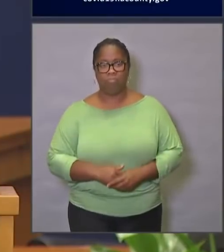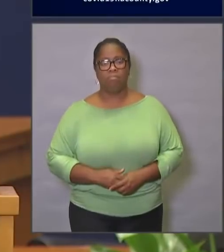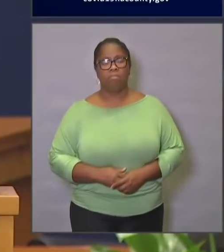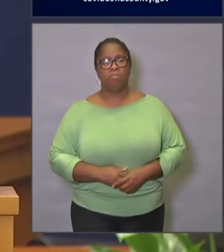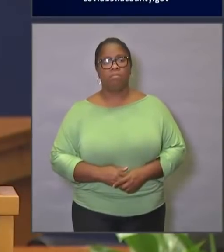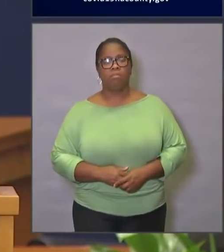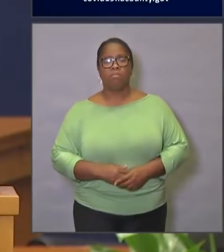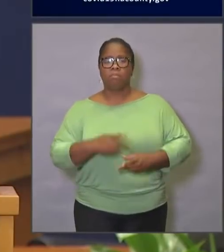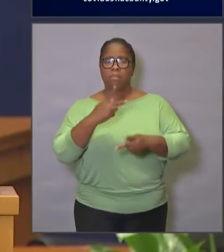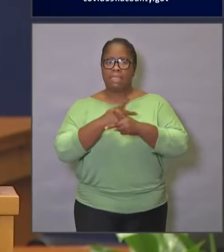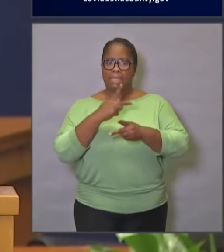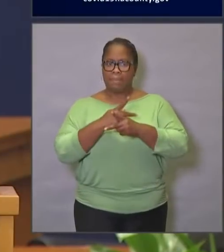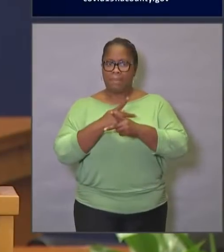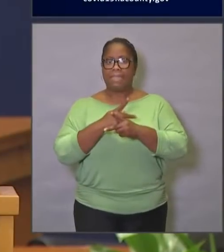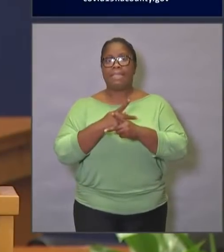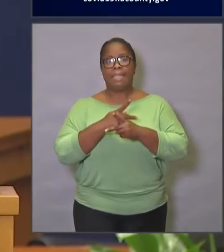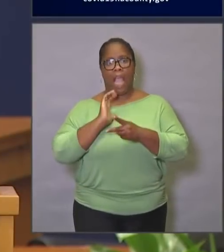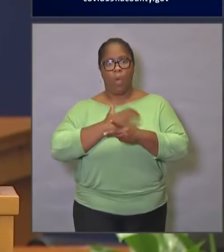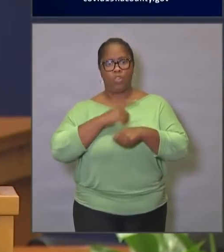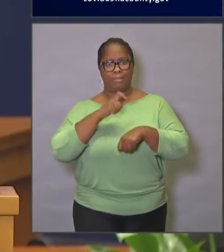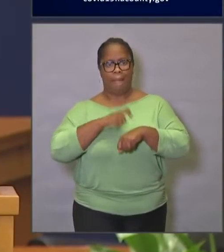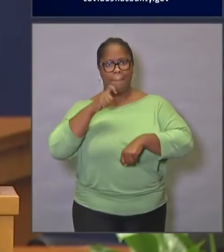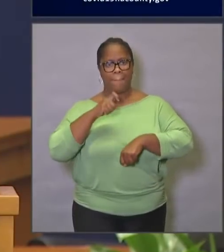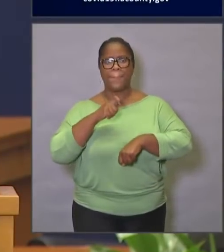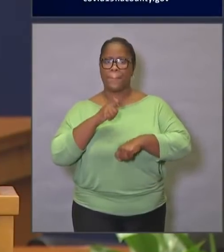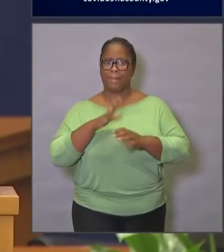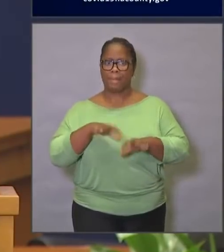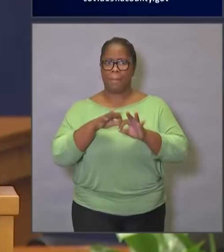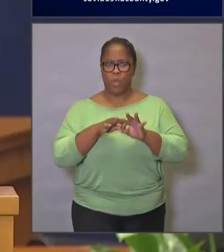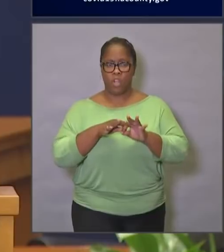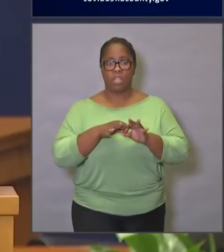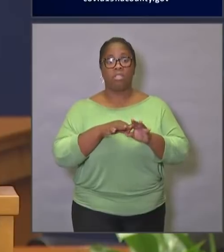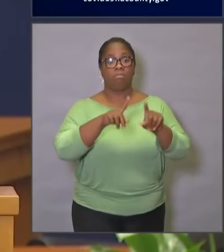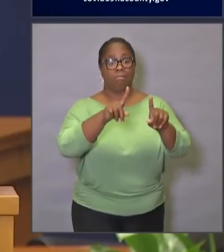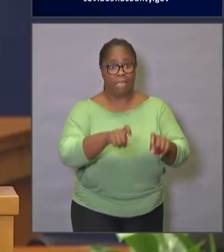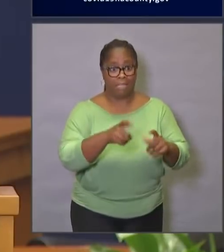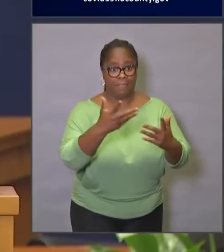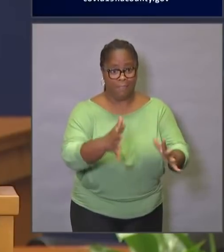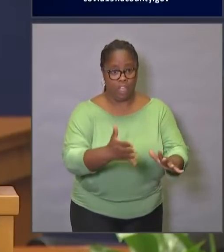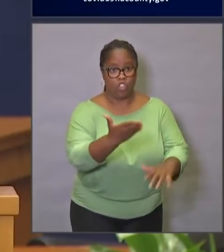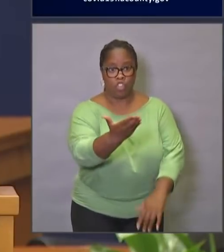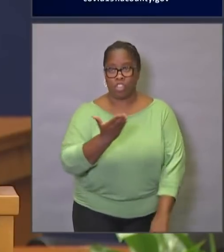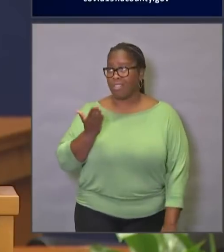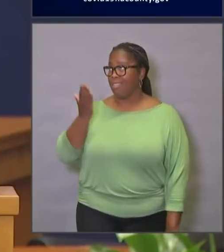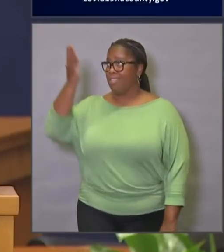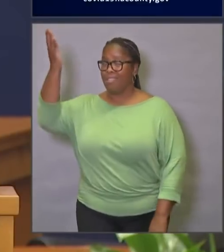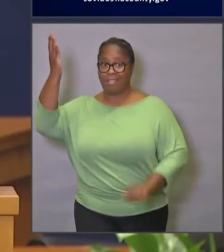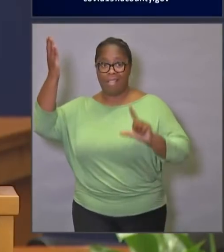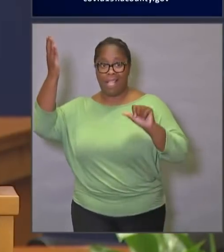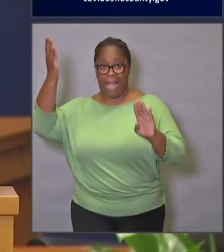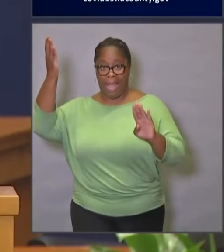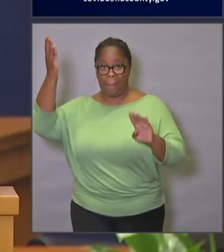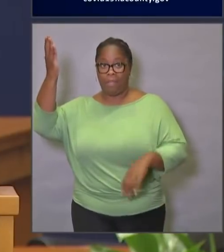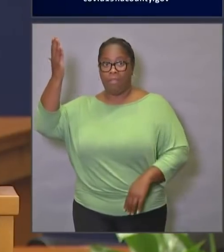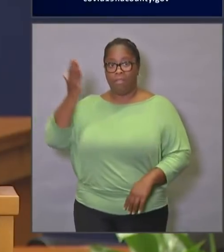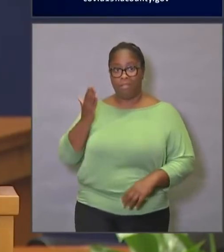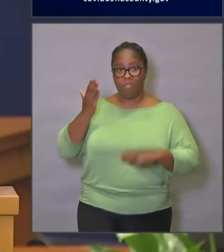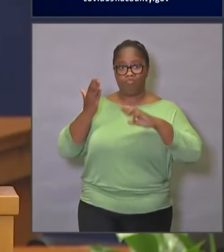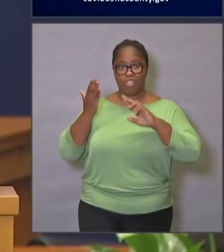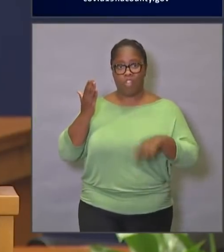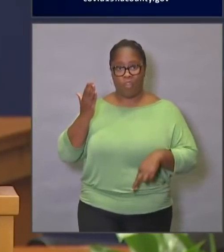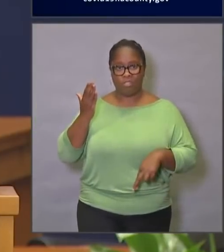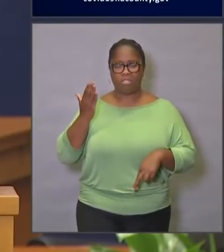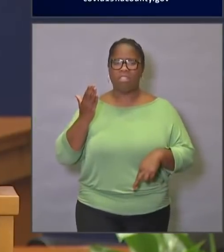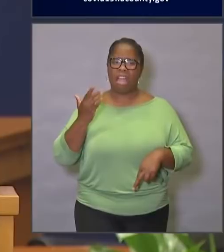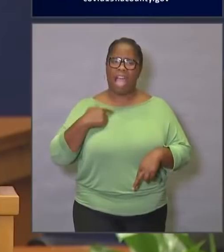Maintaining turnaround times at our county-operated sites is a top priority. I realize that there are some anecdotal stories out there about long turnaround times